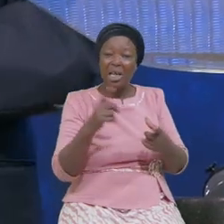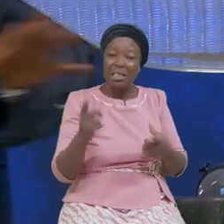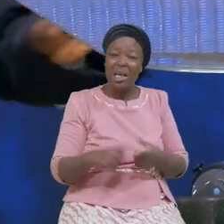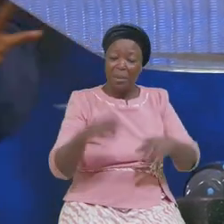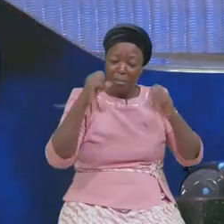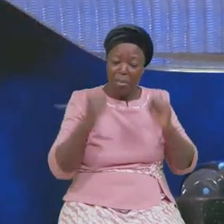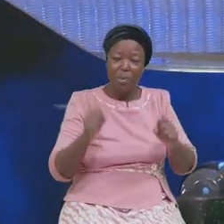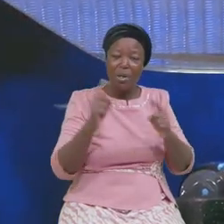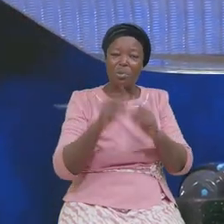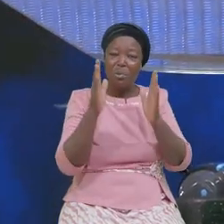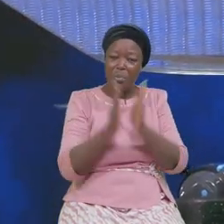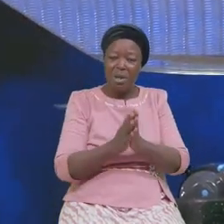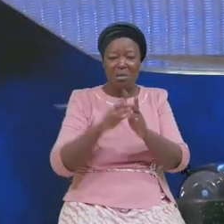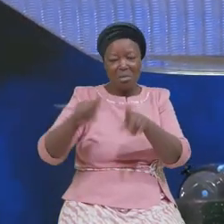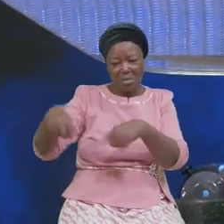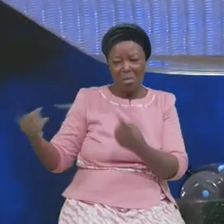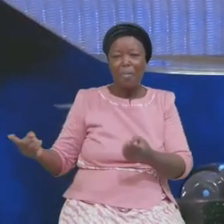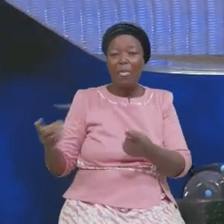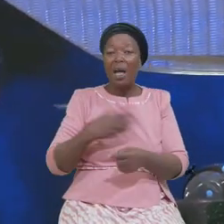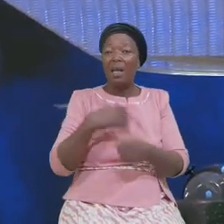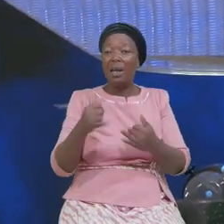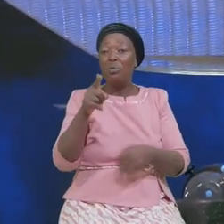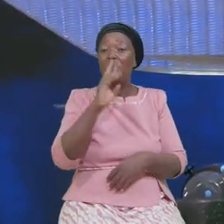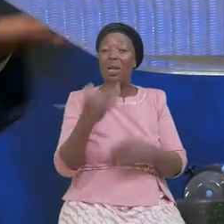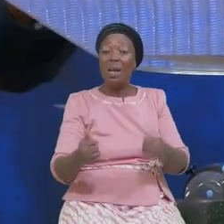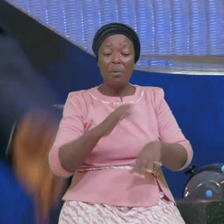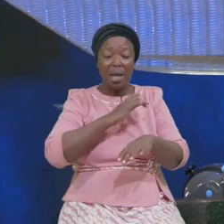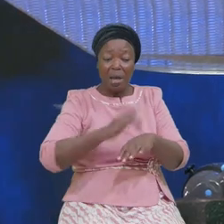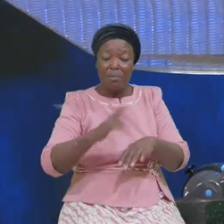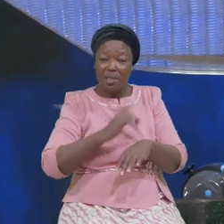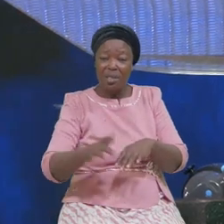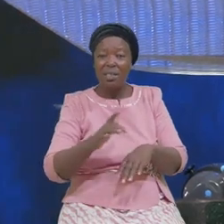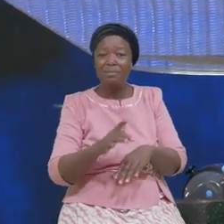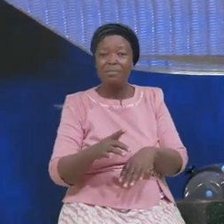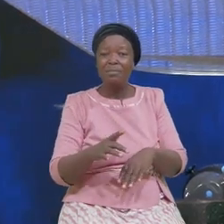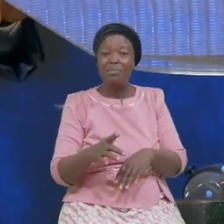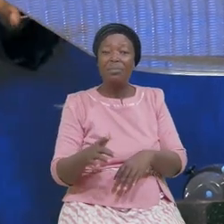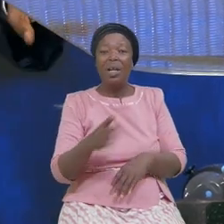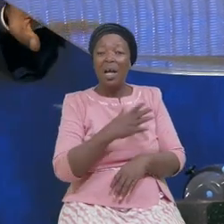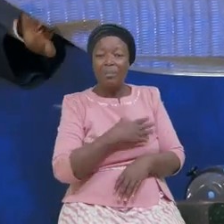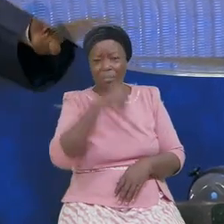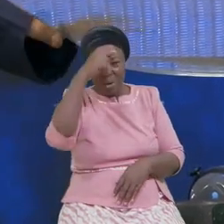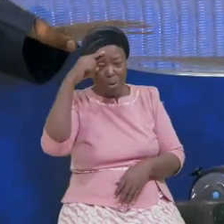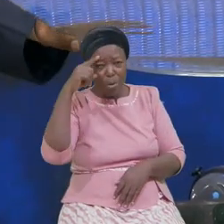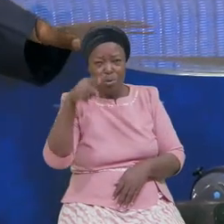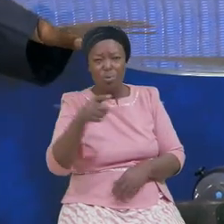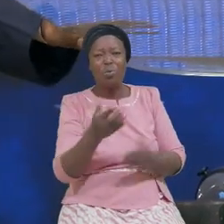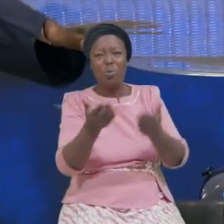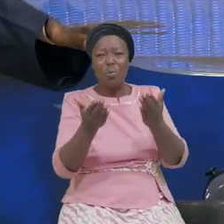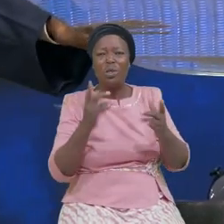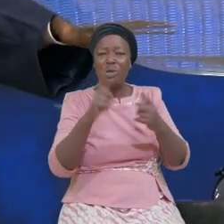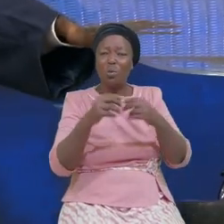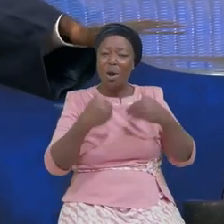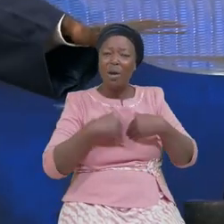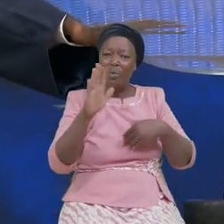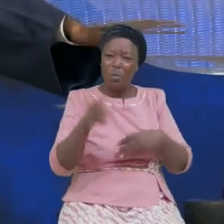pray gone. You are now empty and shallow. Because you wanted to have your way,